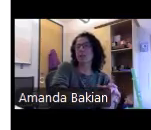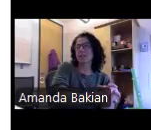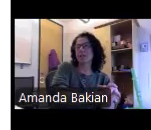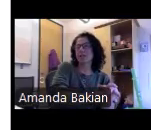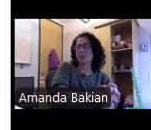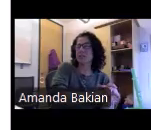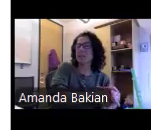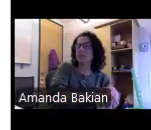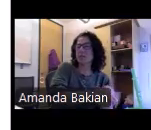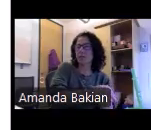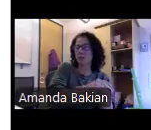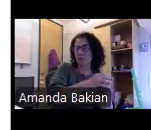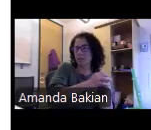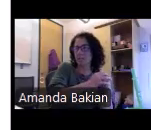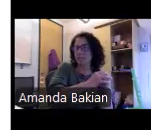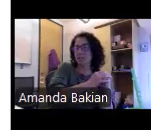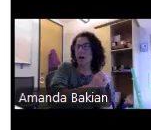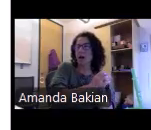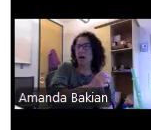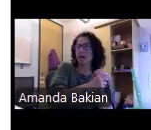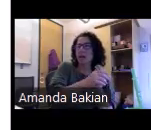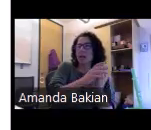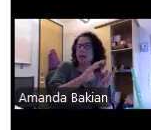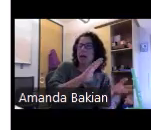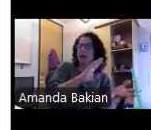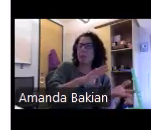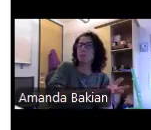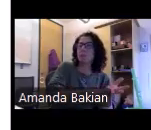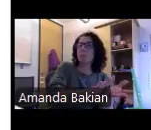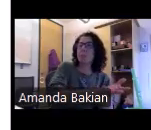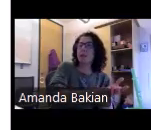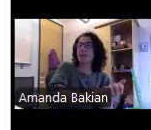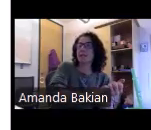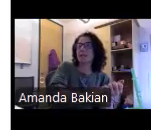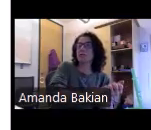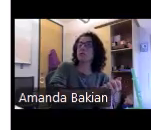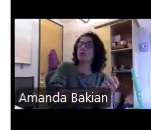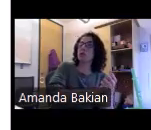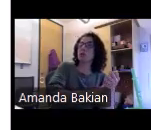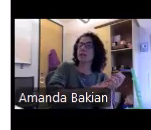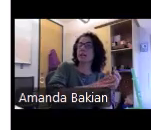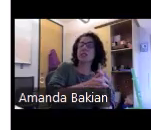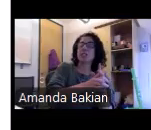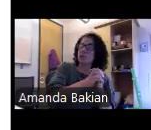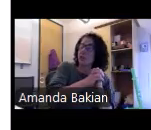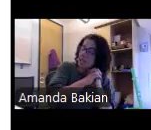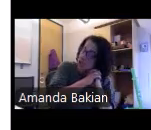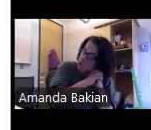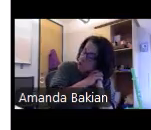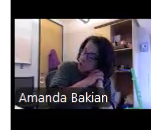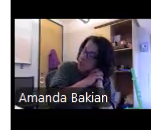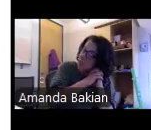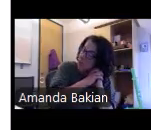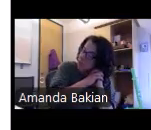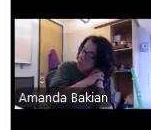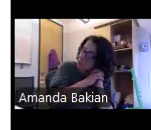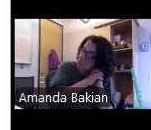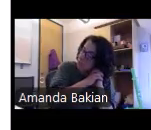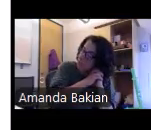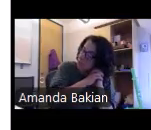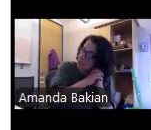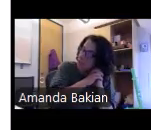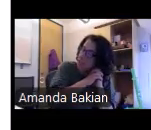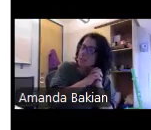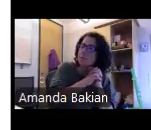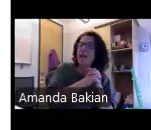DSM-5 in 2013. That really focuses on the social communication and interaction